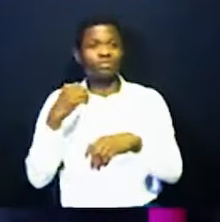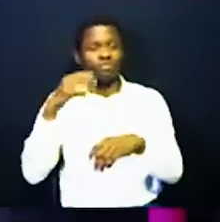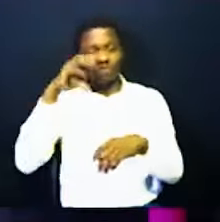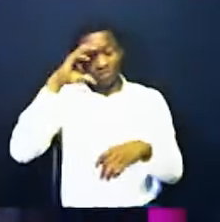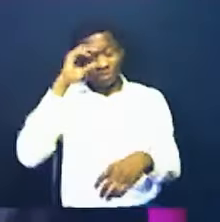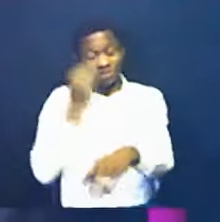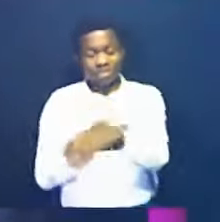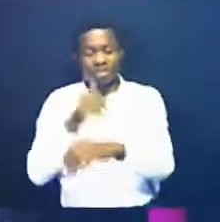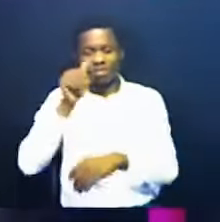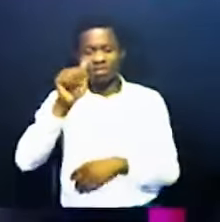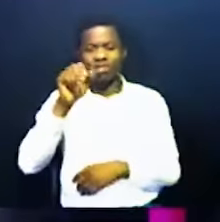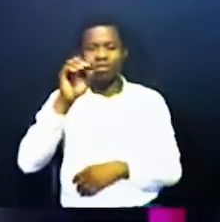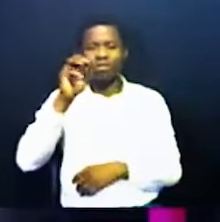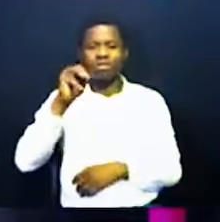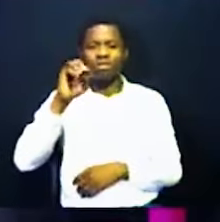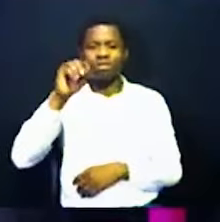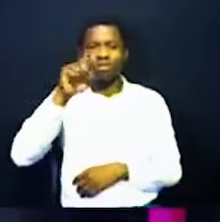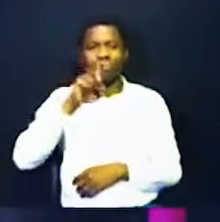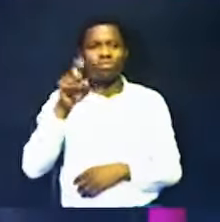recover."